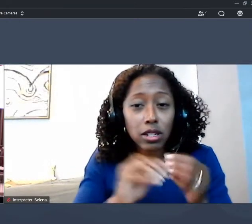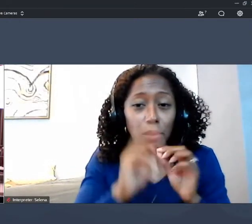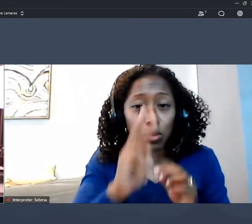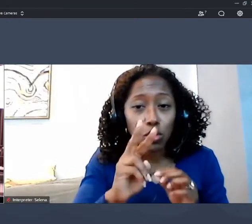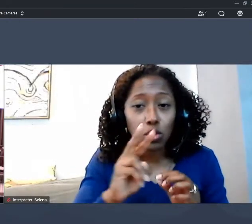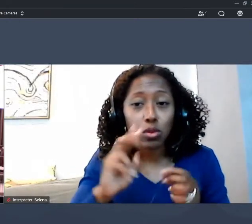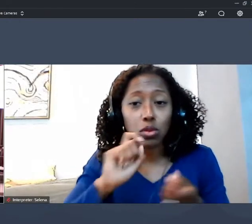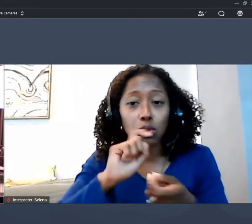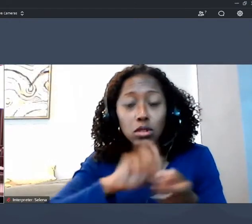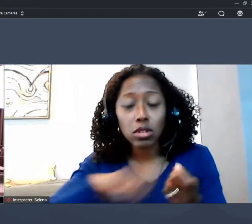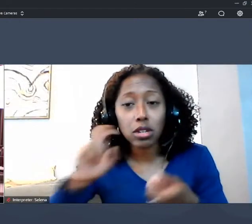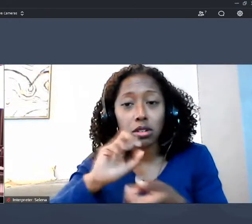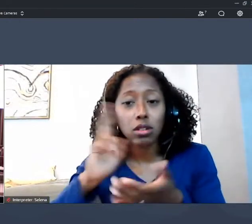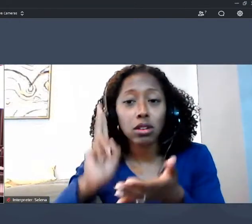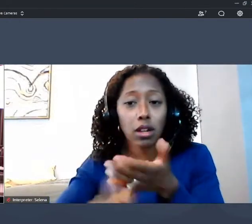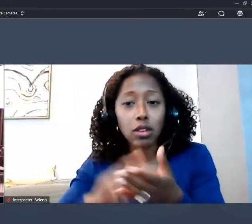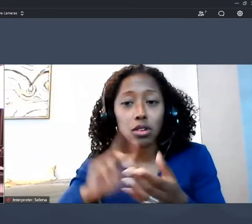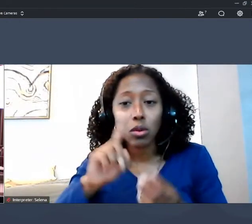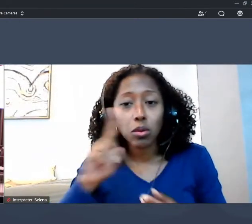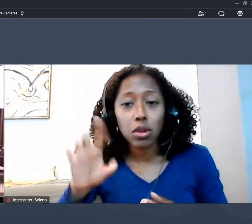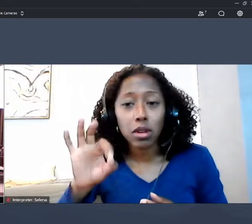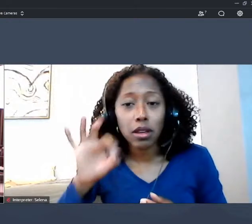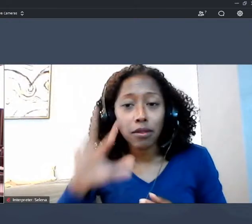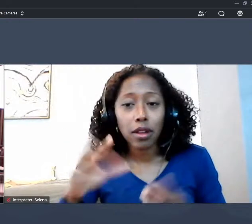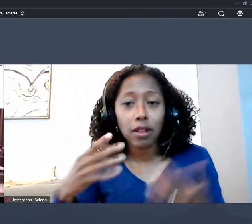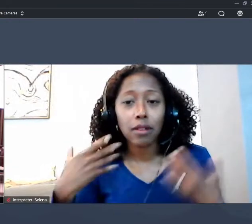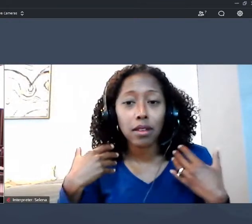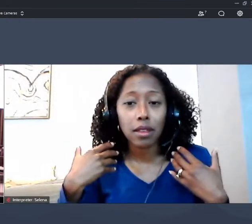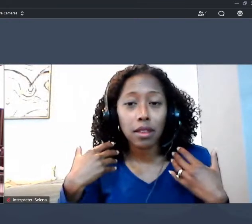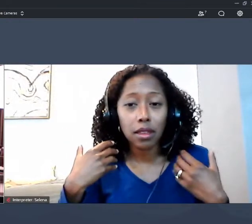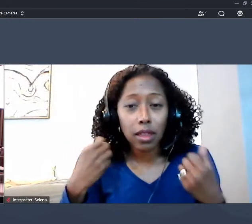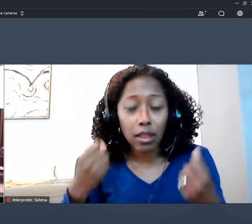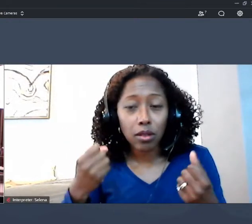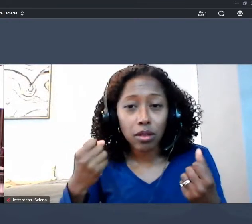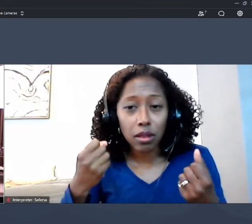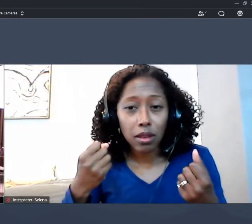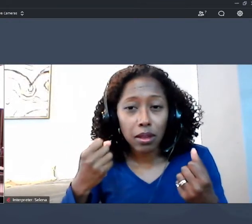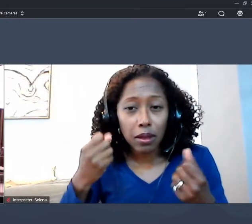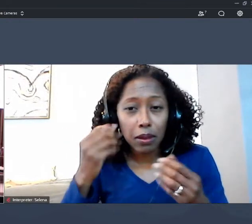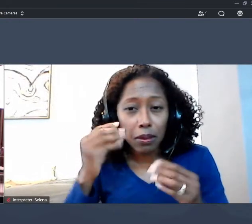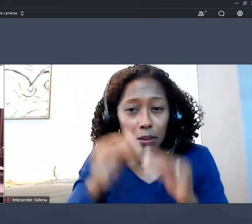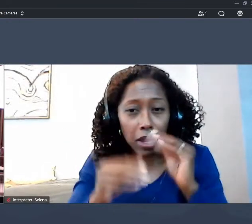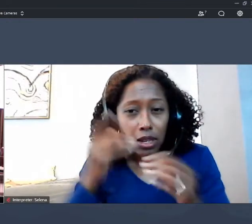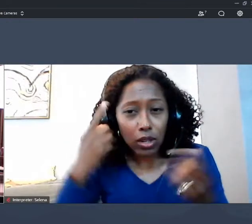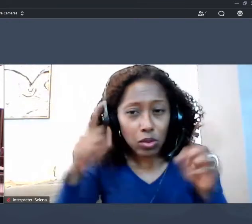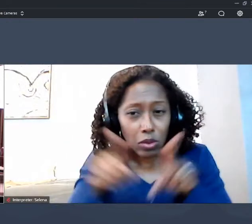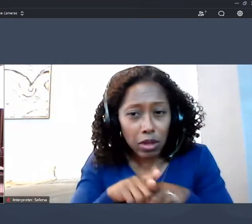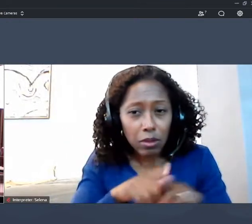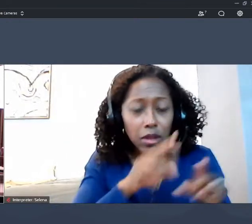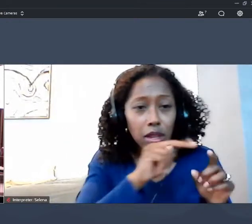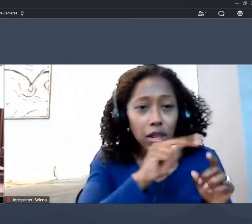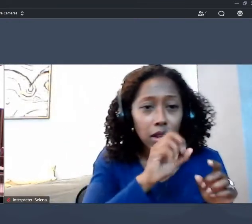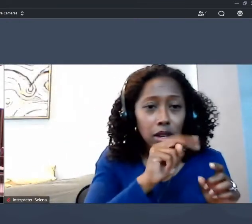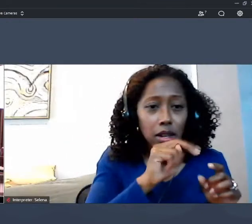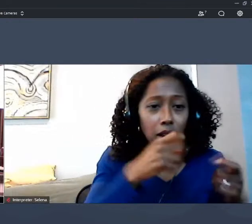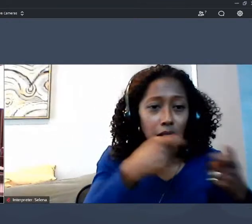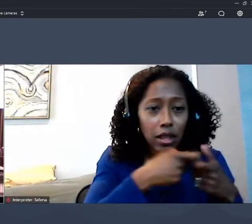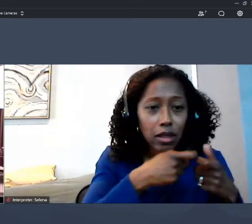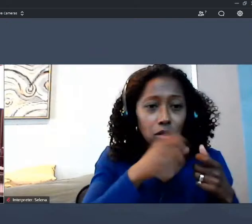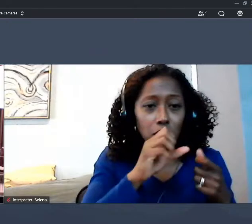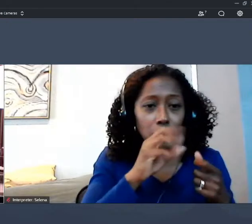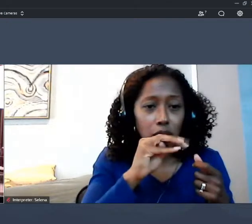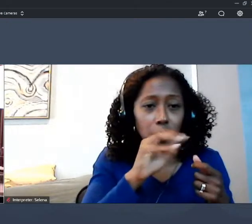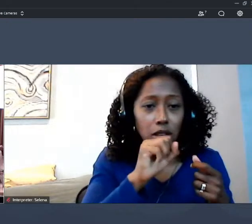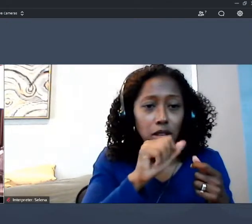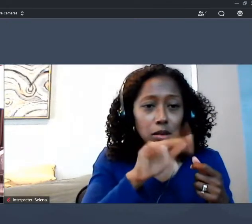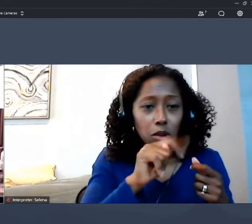number 11595, Telbit Maintenance Agreement with Schneider Electric Smart Grid Solutions,